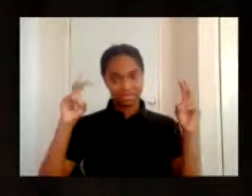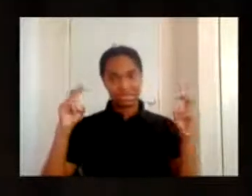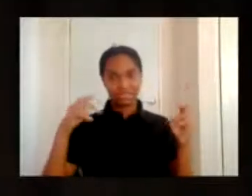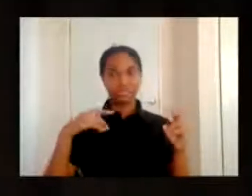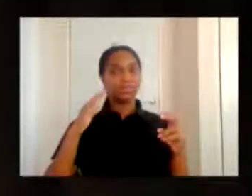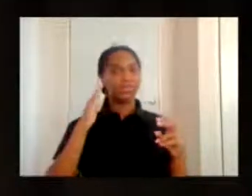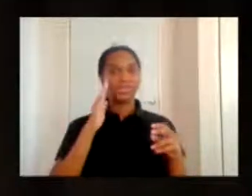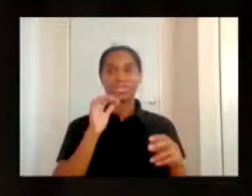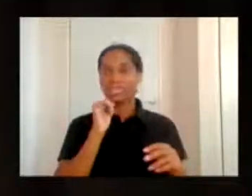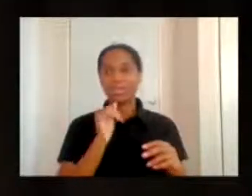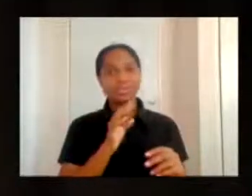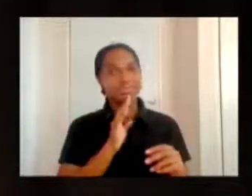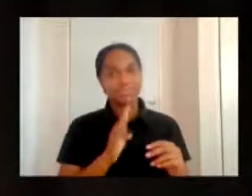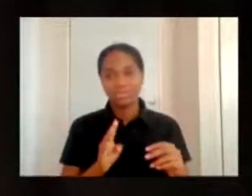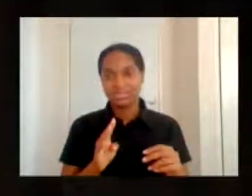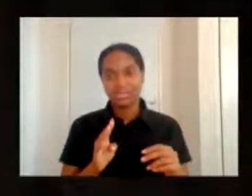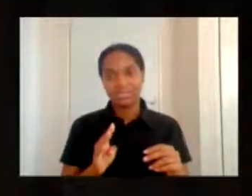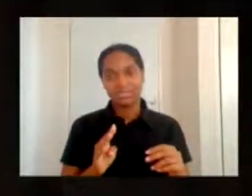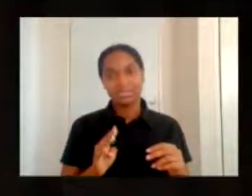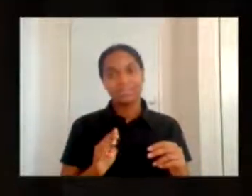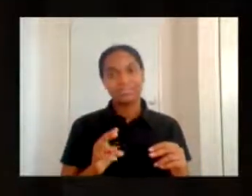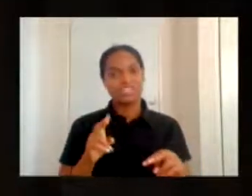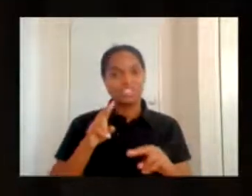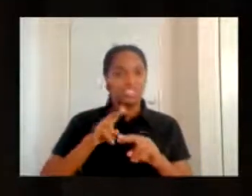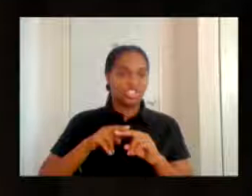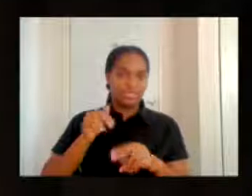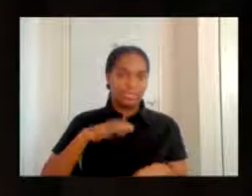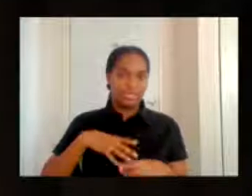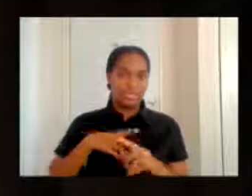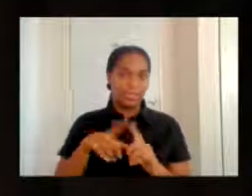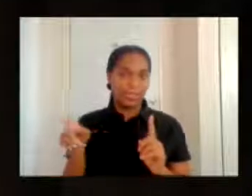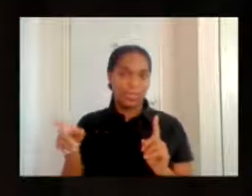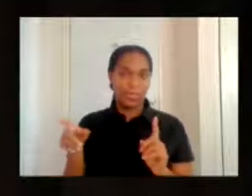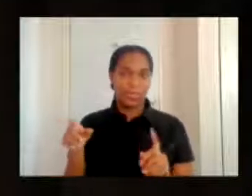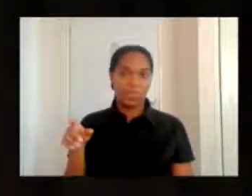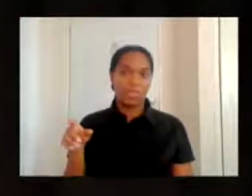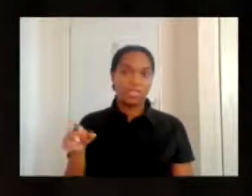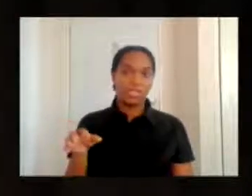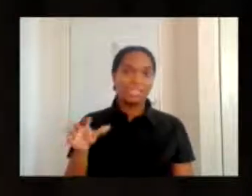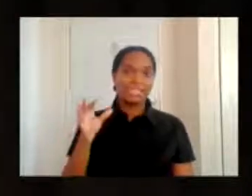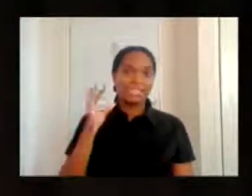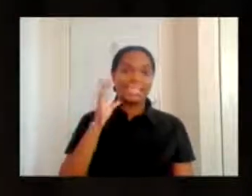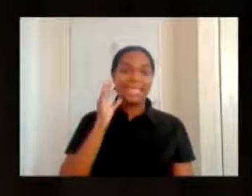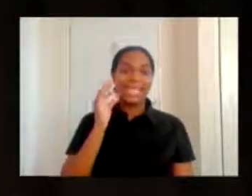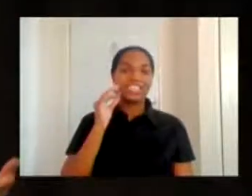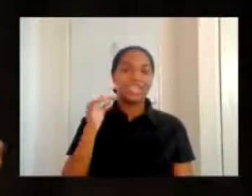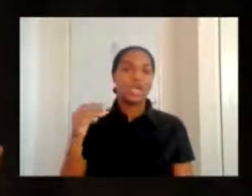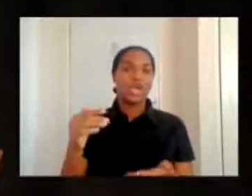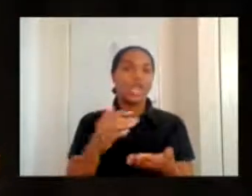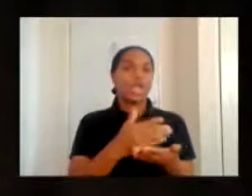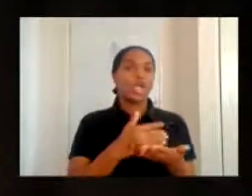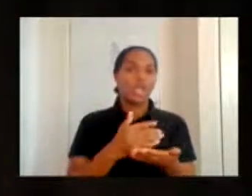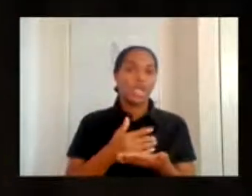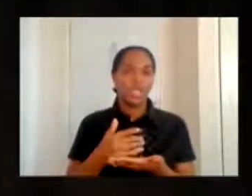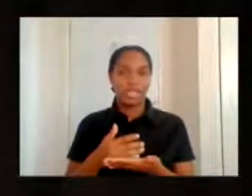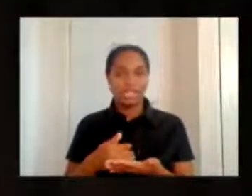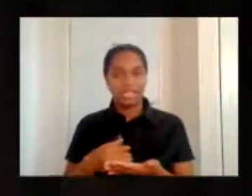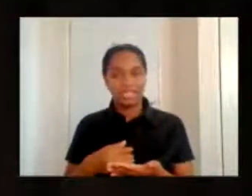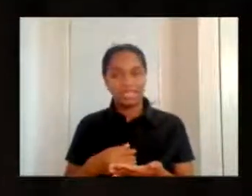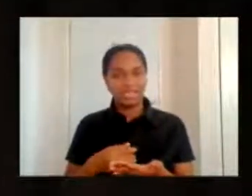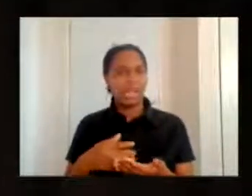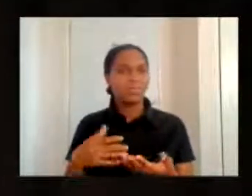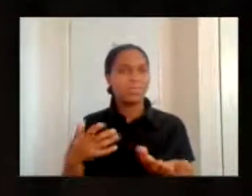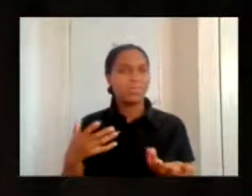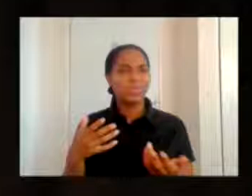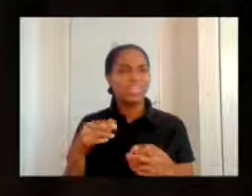be chairman, but actually cat herder. Is the animal, is what,